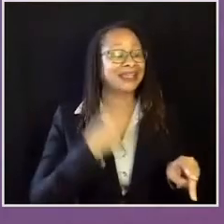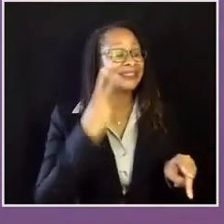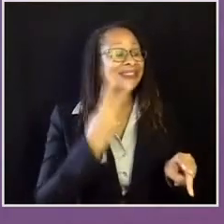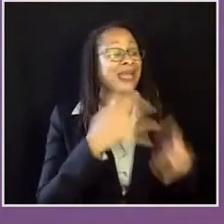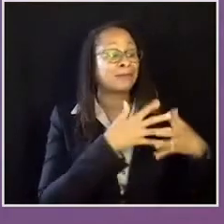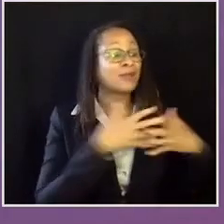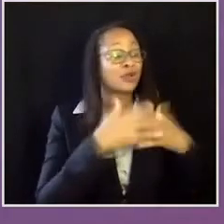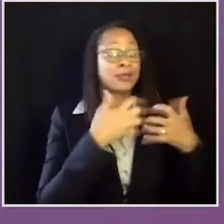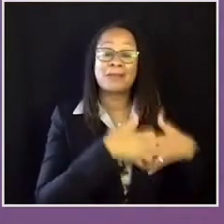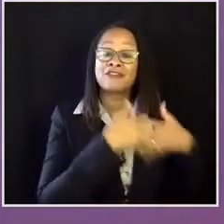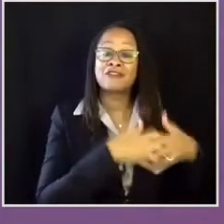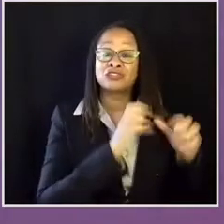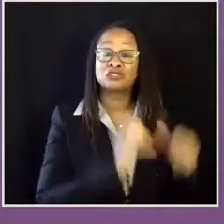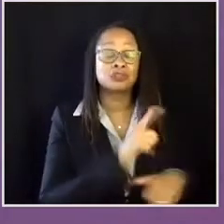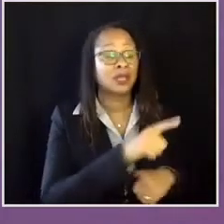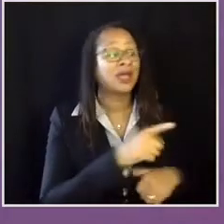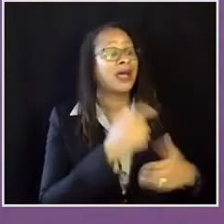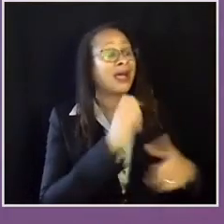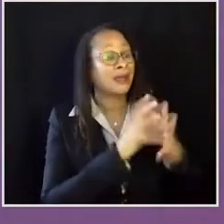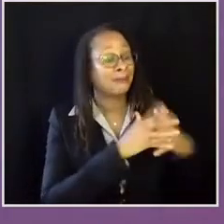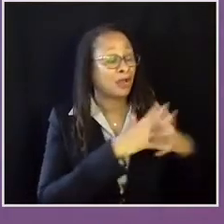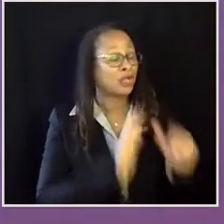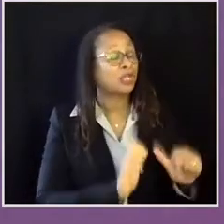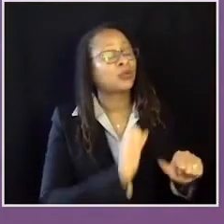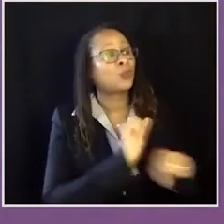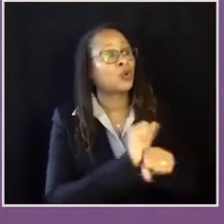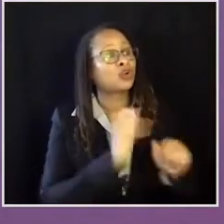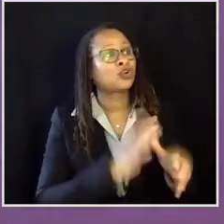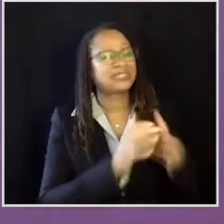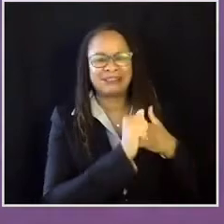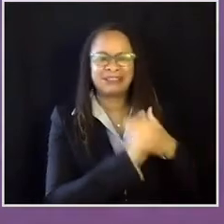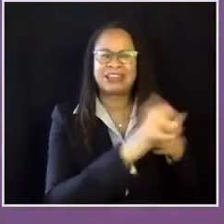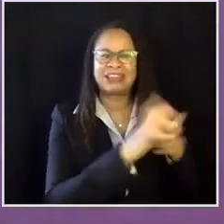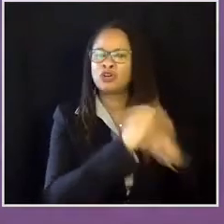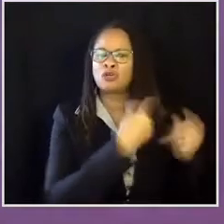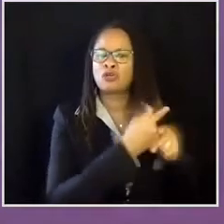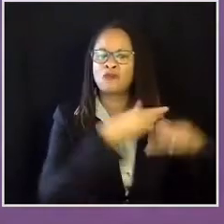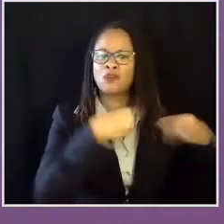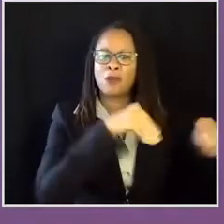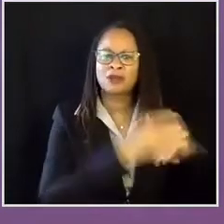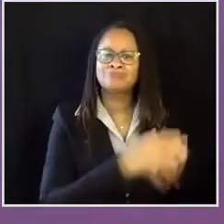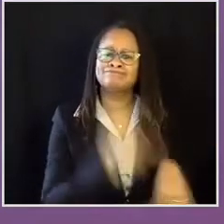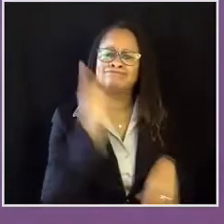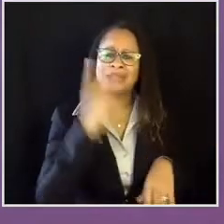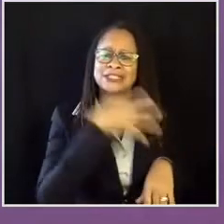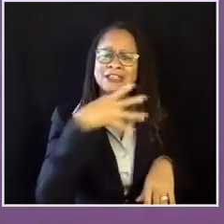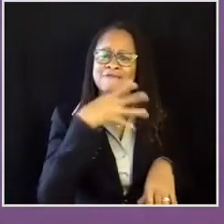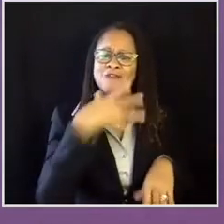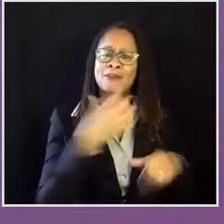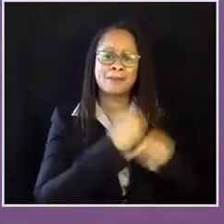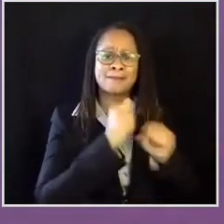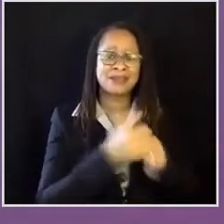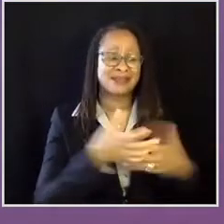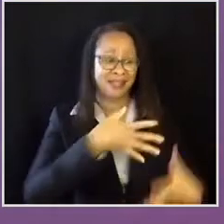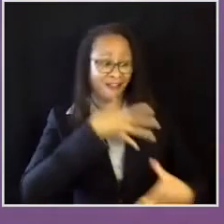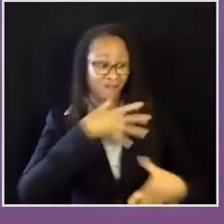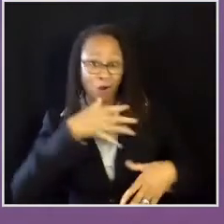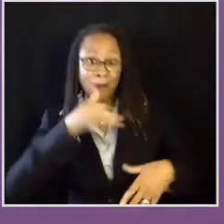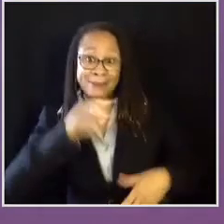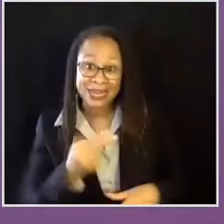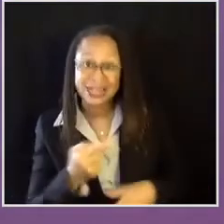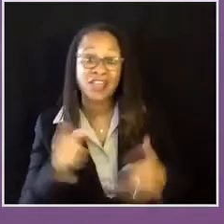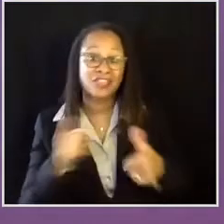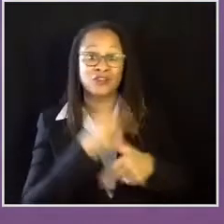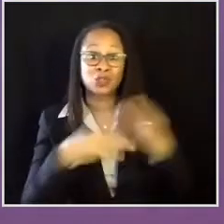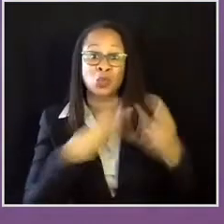American workers racing to lead the global market. I see farmers making agriculture the first in the world to